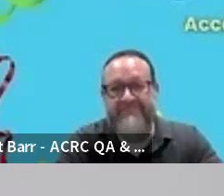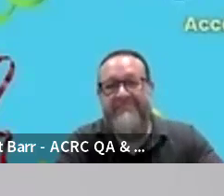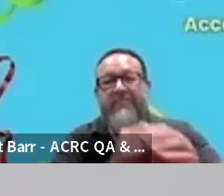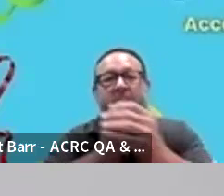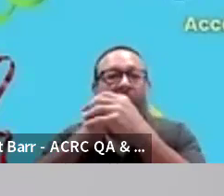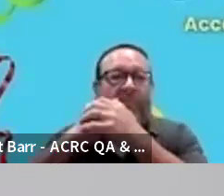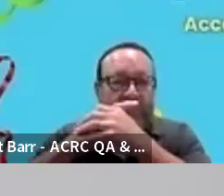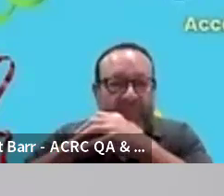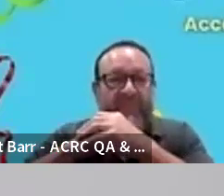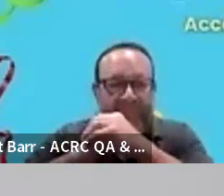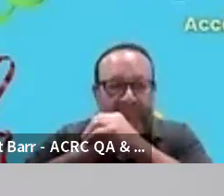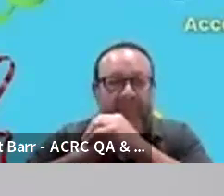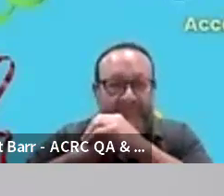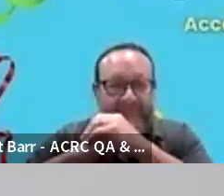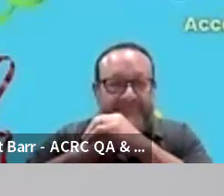for our HCBS team.